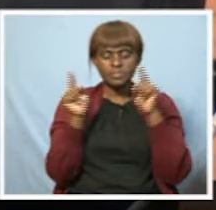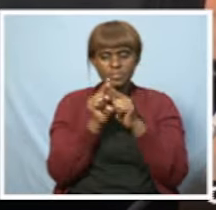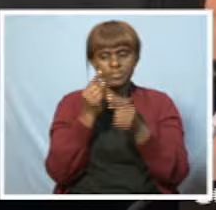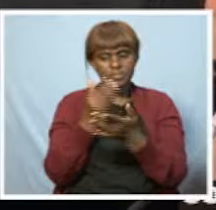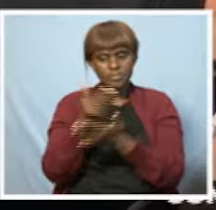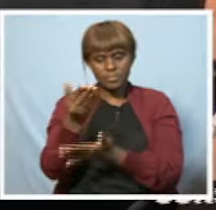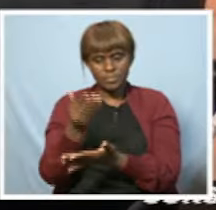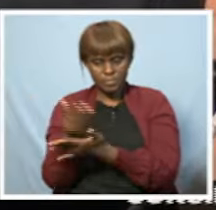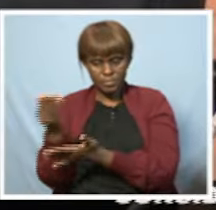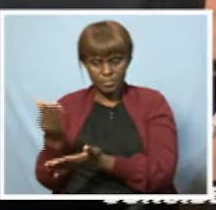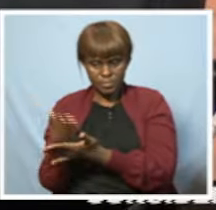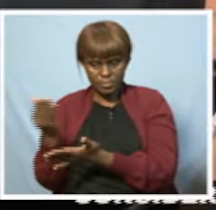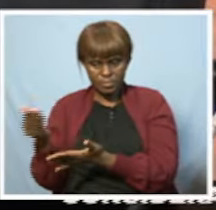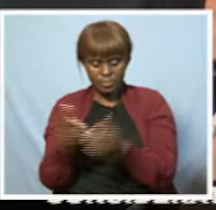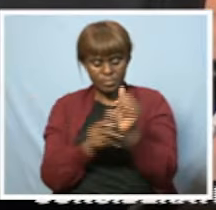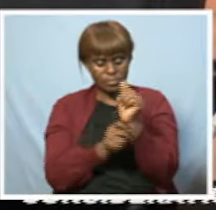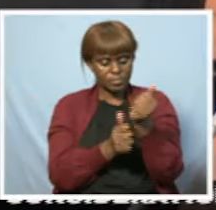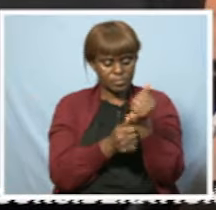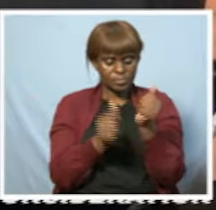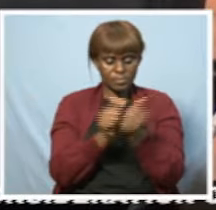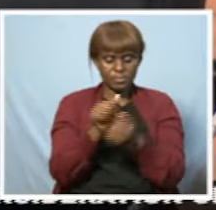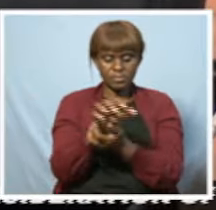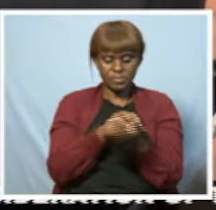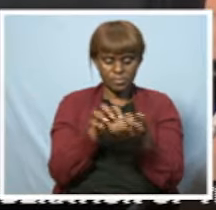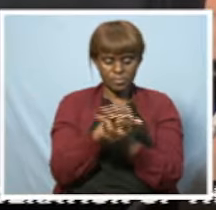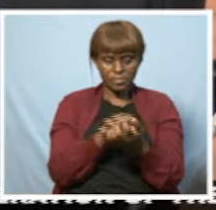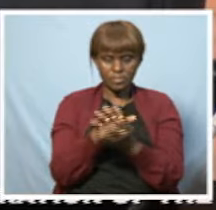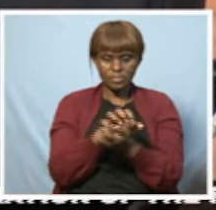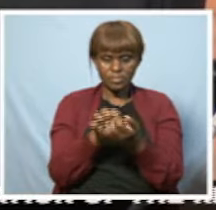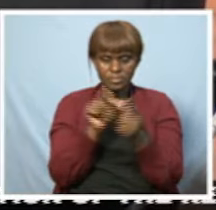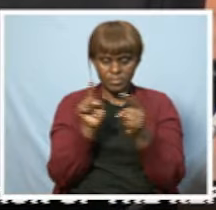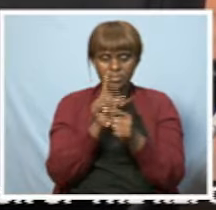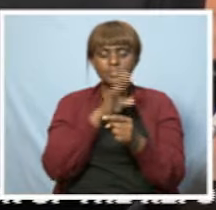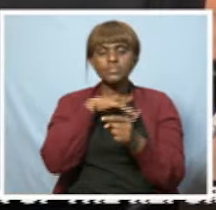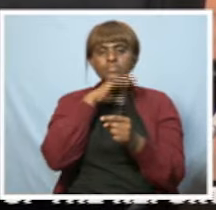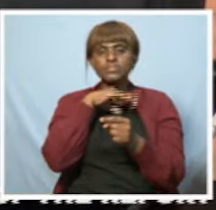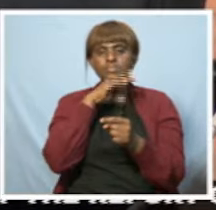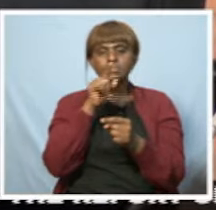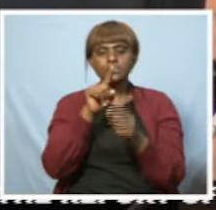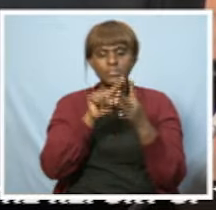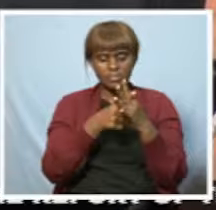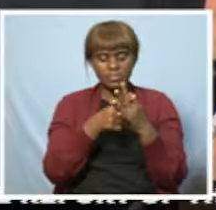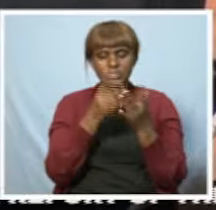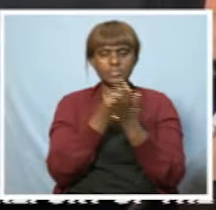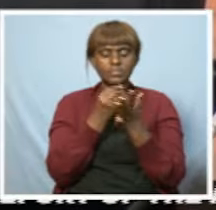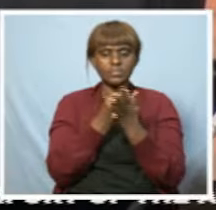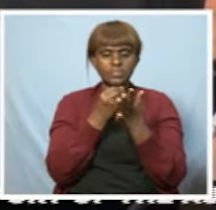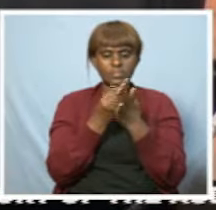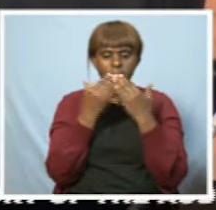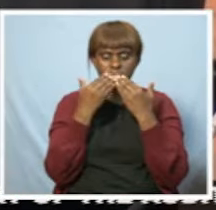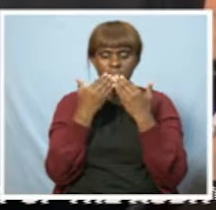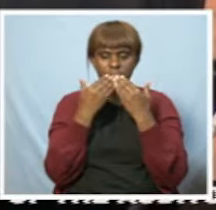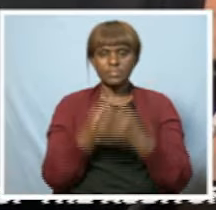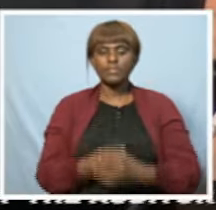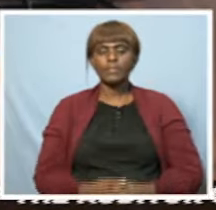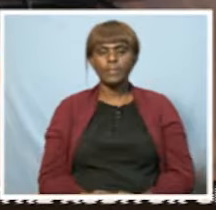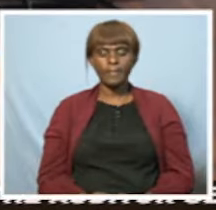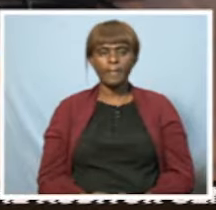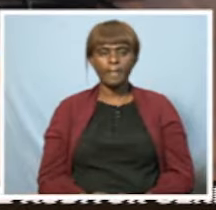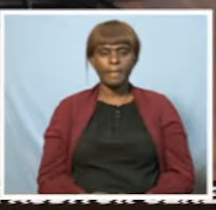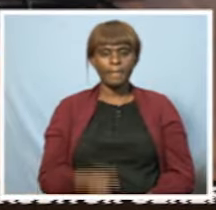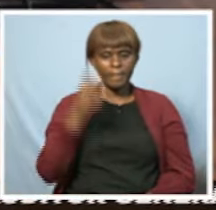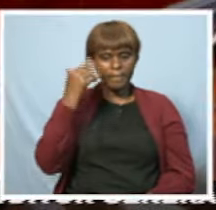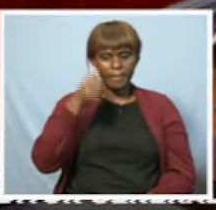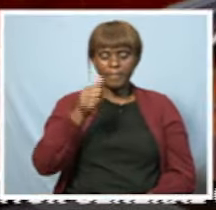buying maize and soya as adequate startup capital. Thank you. So why didn't